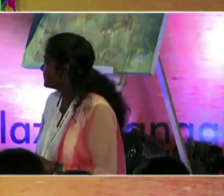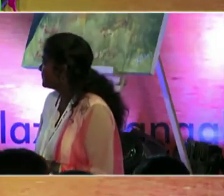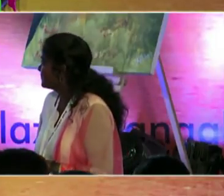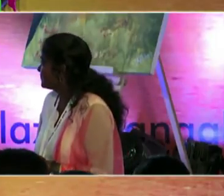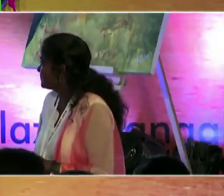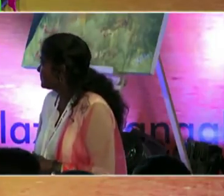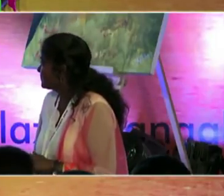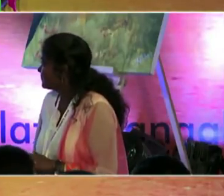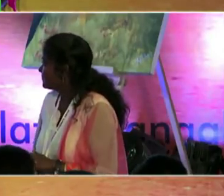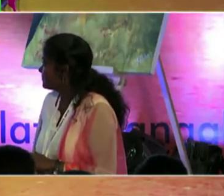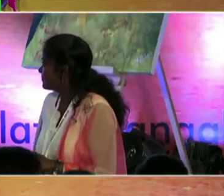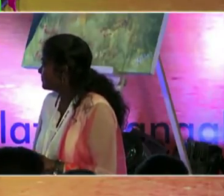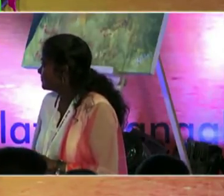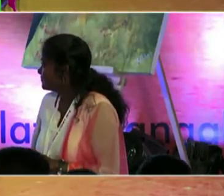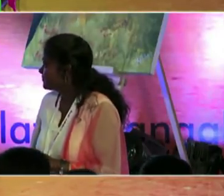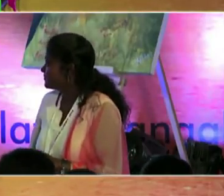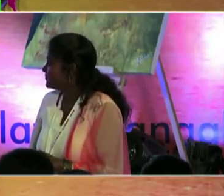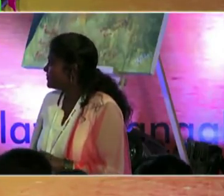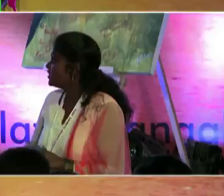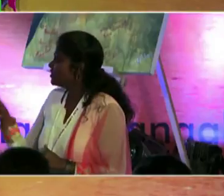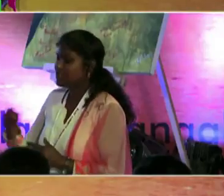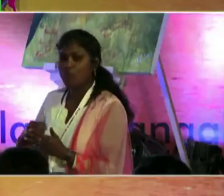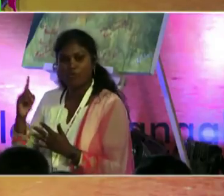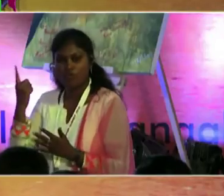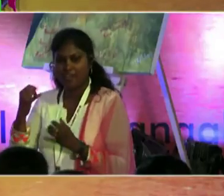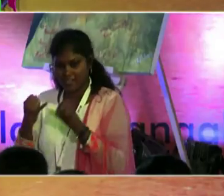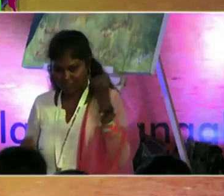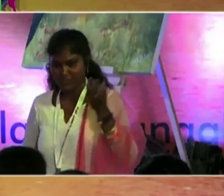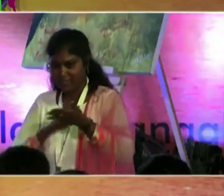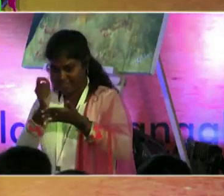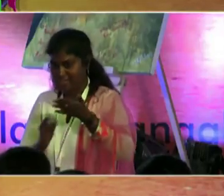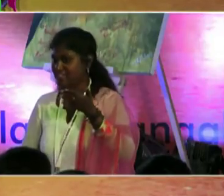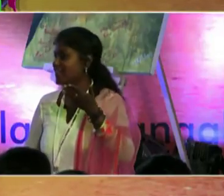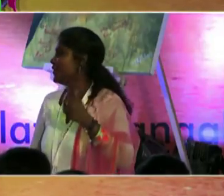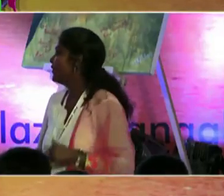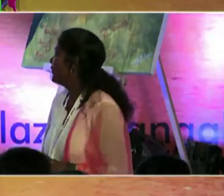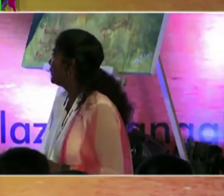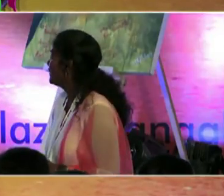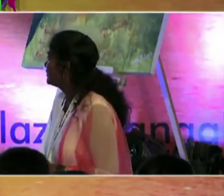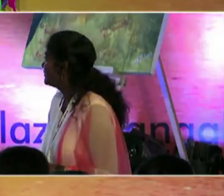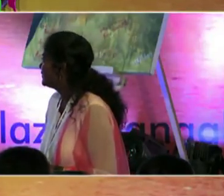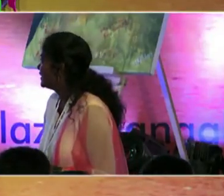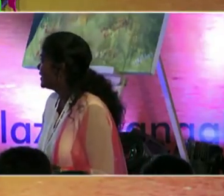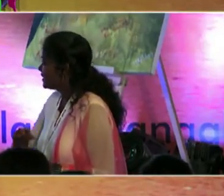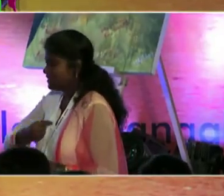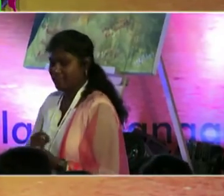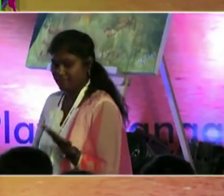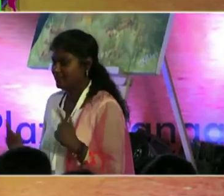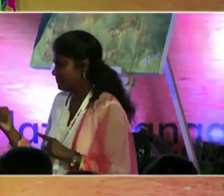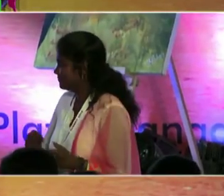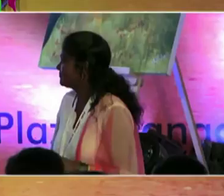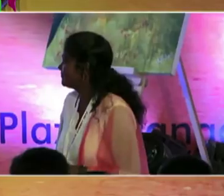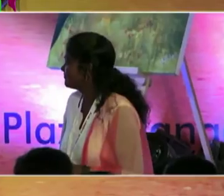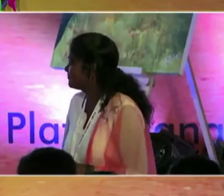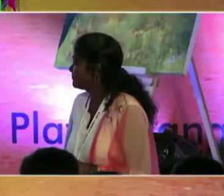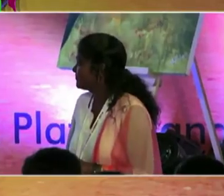It leads to one of the stories that I relate to myself always. It is